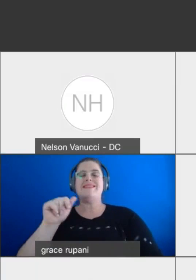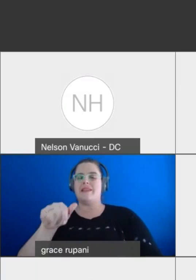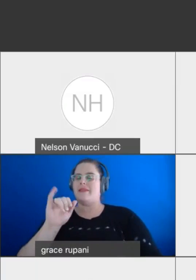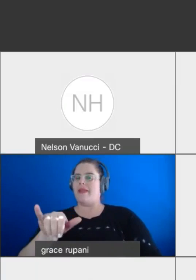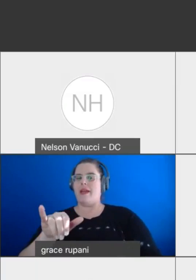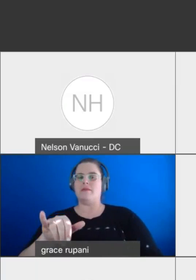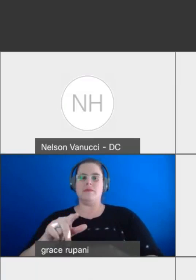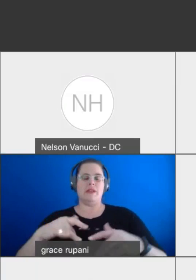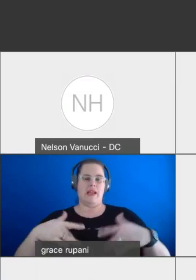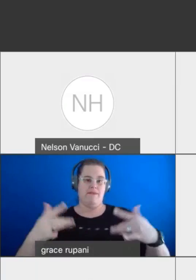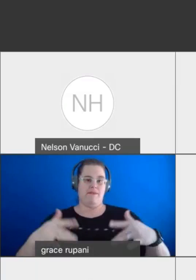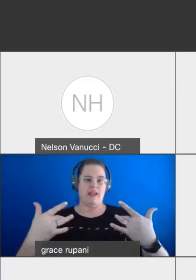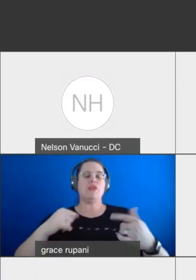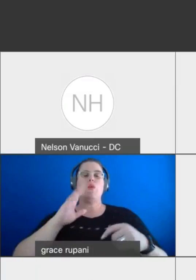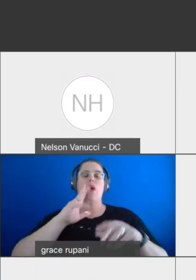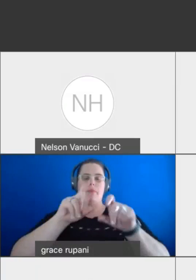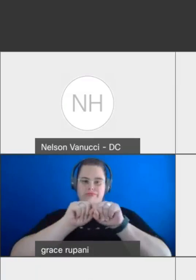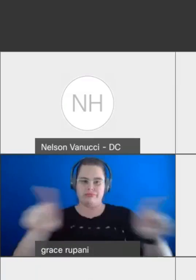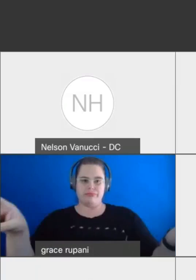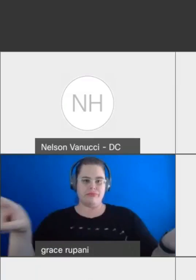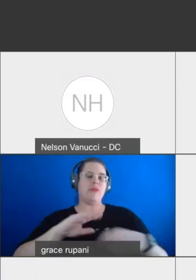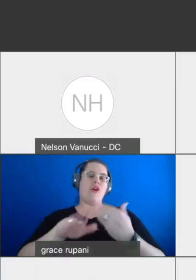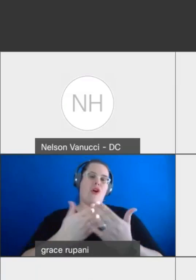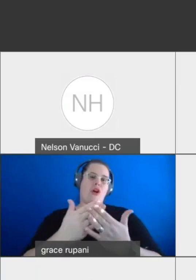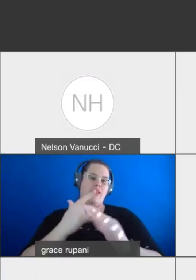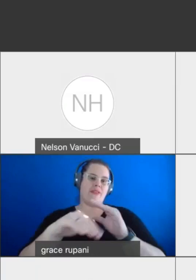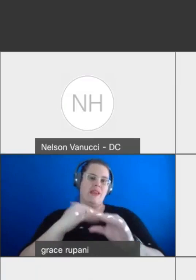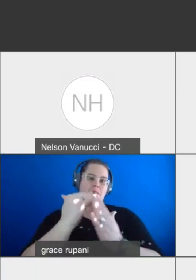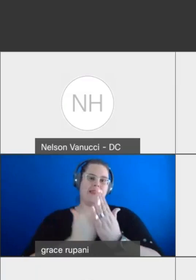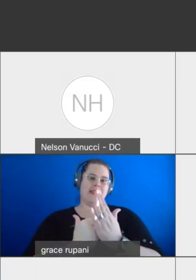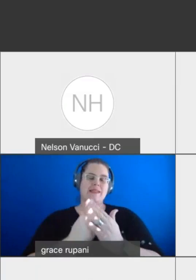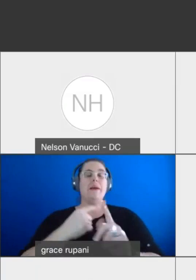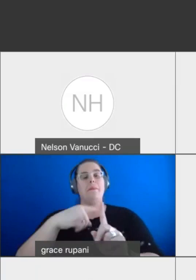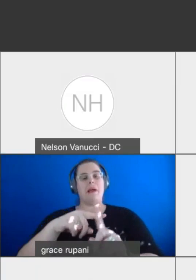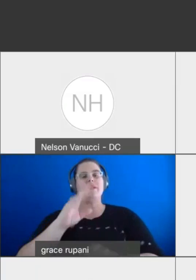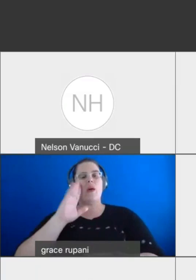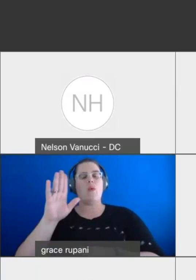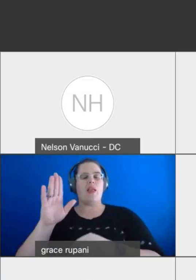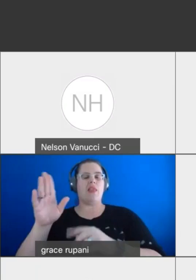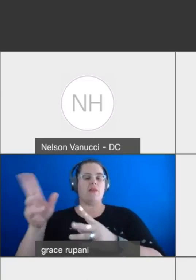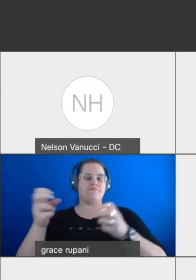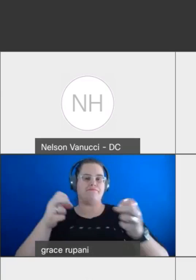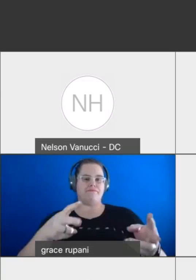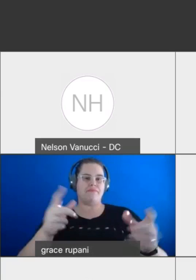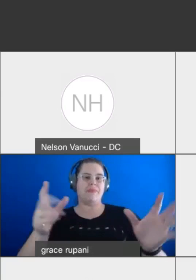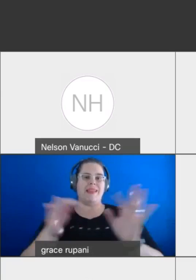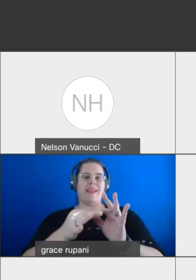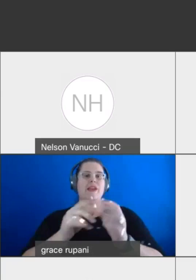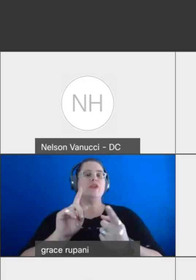as well as I will put a link to the flyer at this time. As I stated, registration doesn't open up until